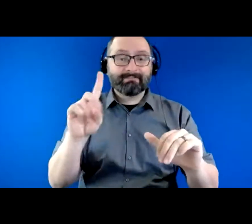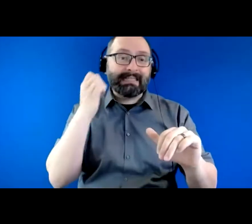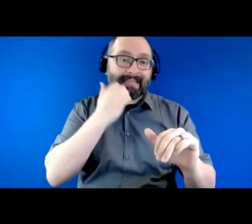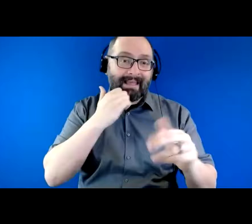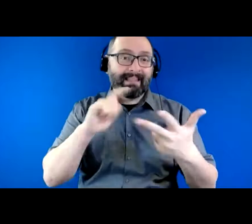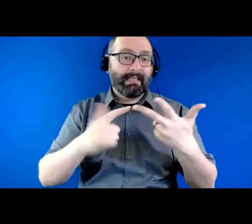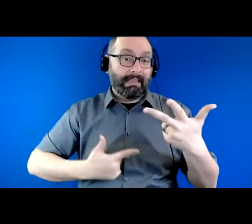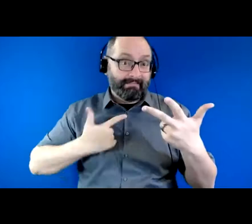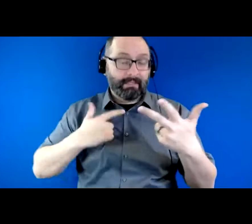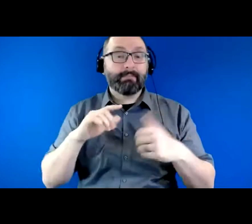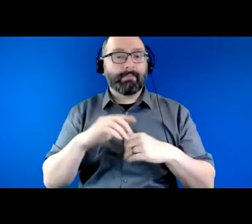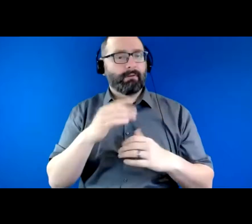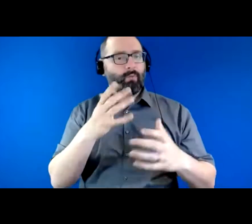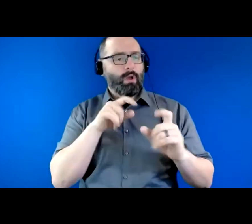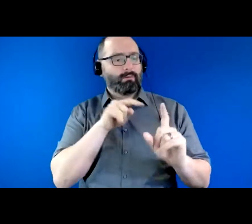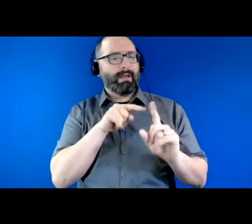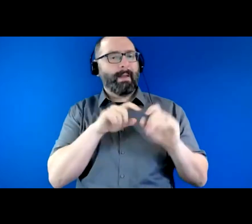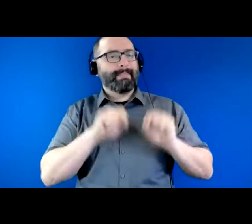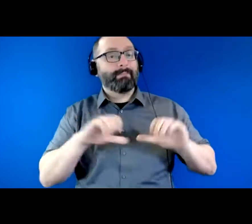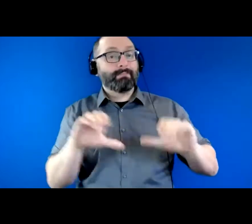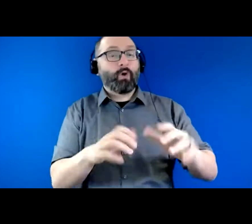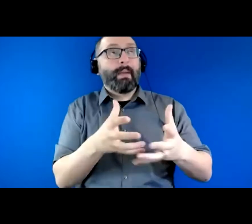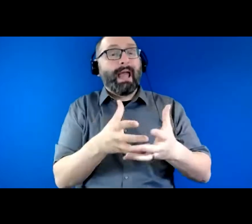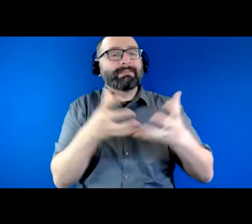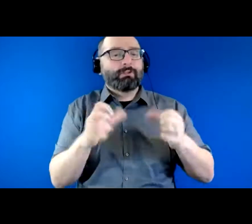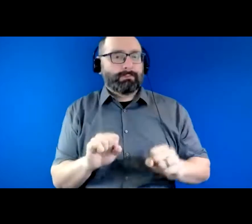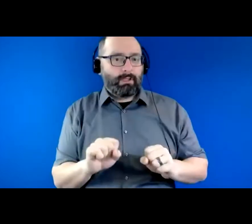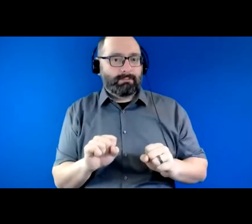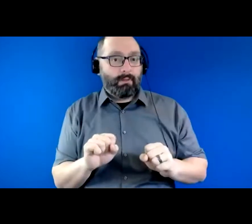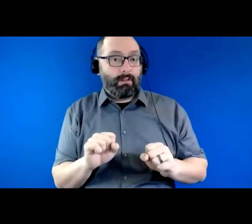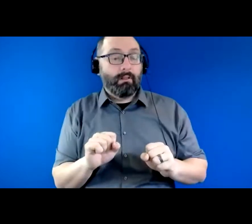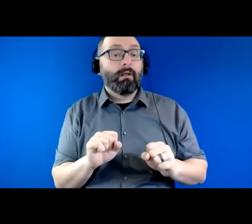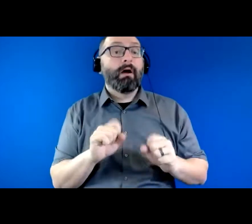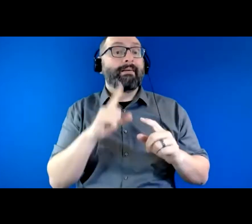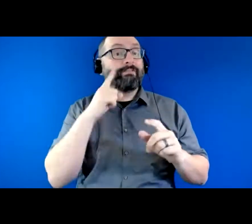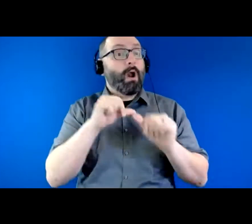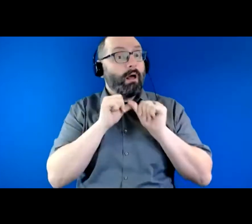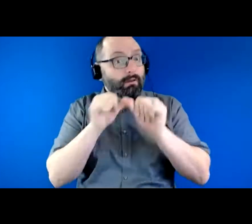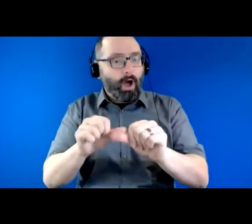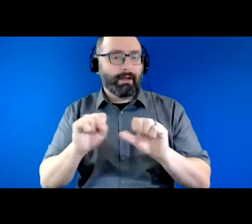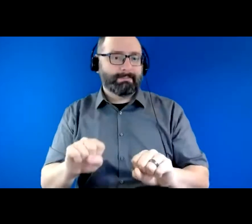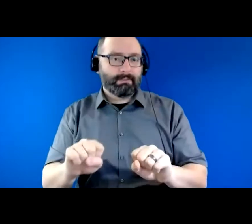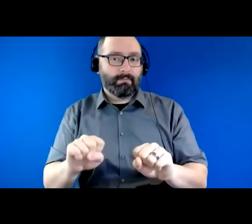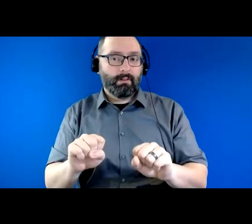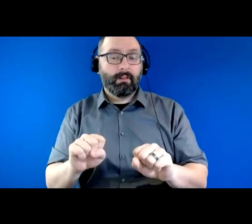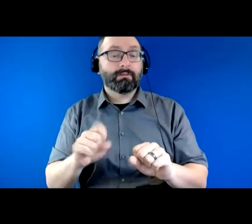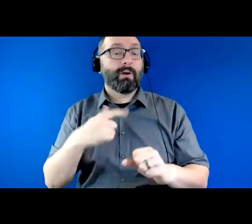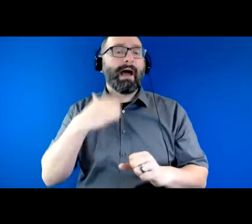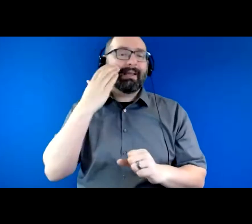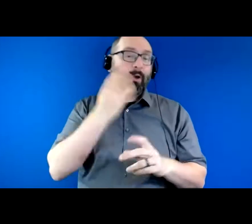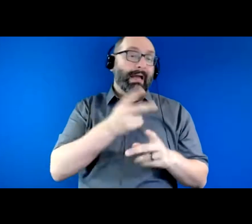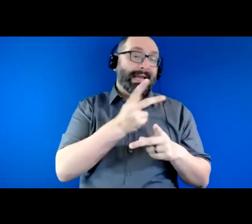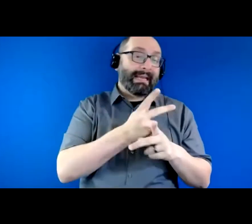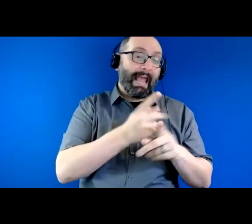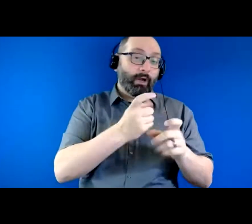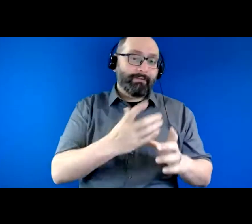You want somebody to be able to perform as much of the task for as long as possible. I know being a caregiver, you've got a